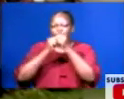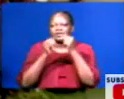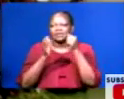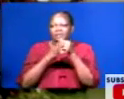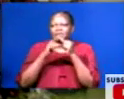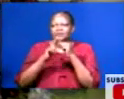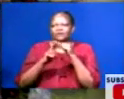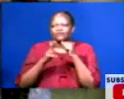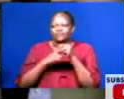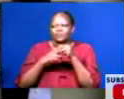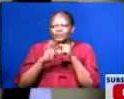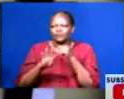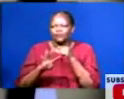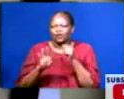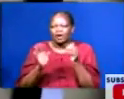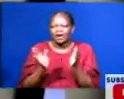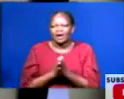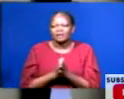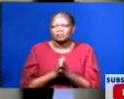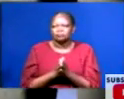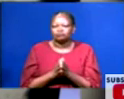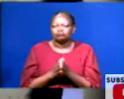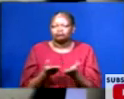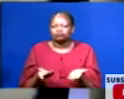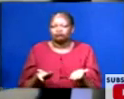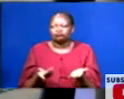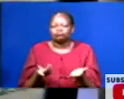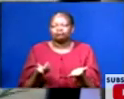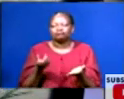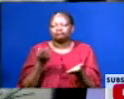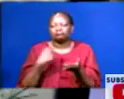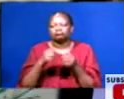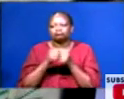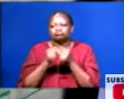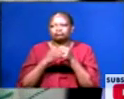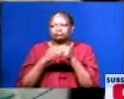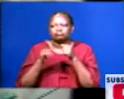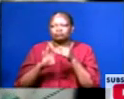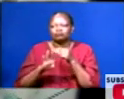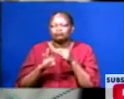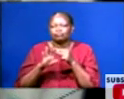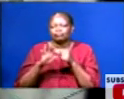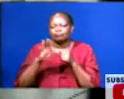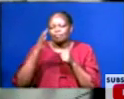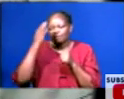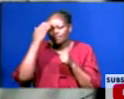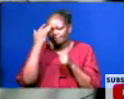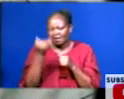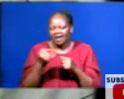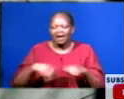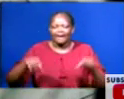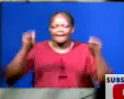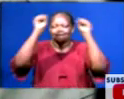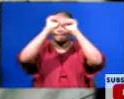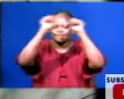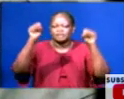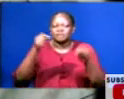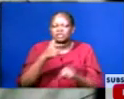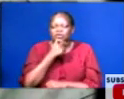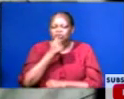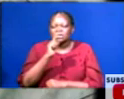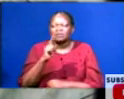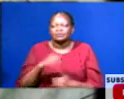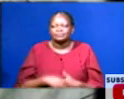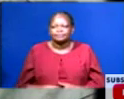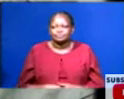1974 and was commissioned in 1975 by His Excellency the late President Jomo Kenyatta. I got